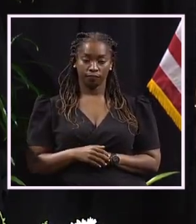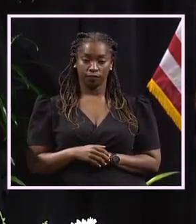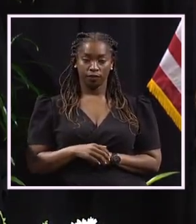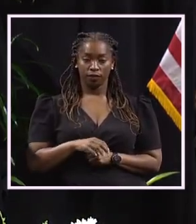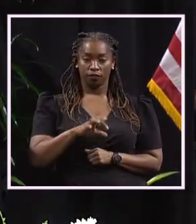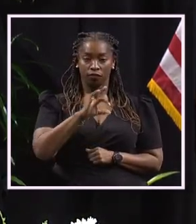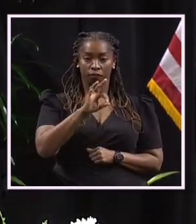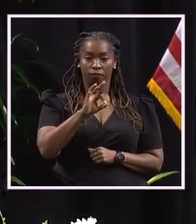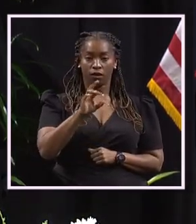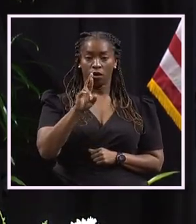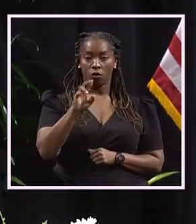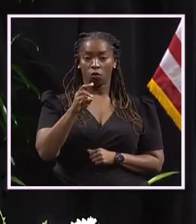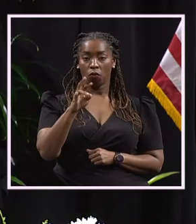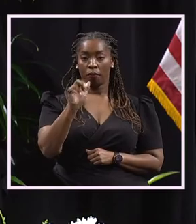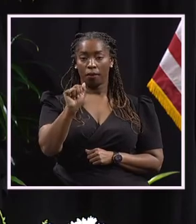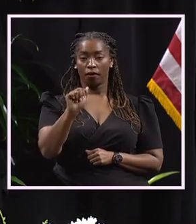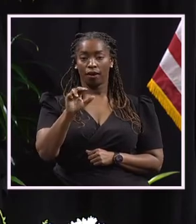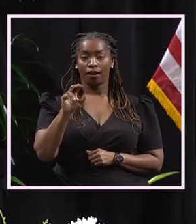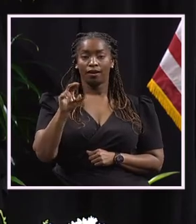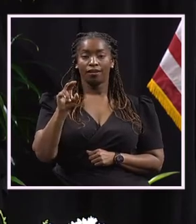Fabriozio Romero Nava.